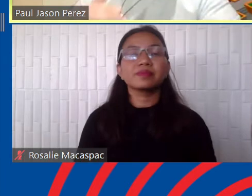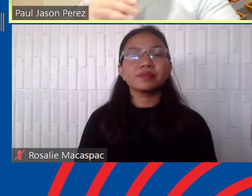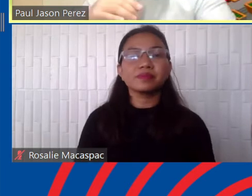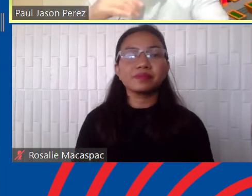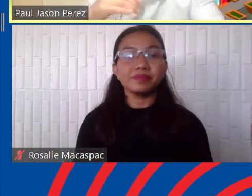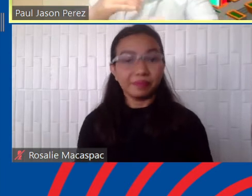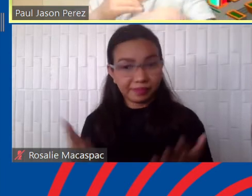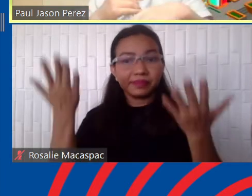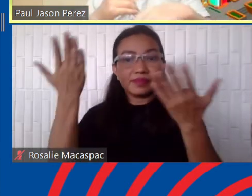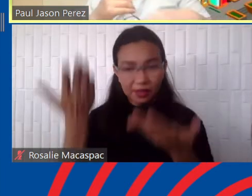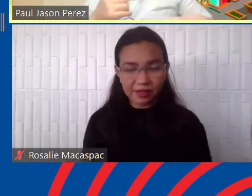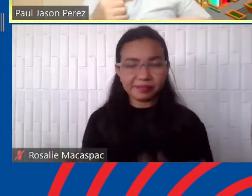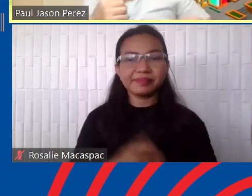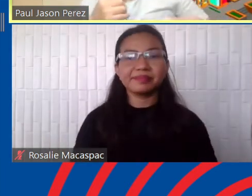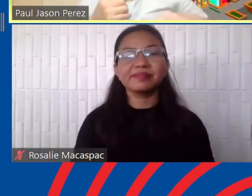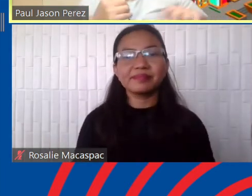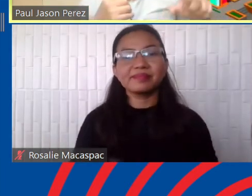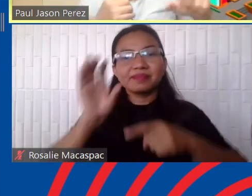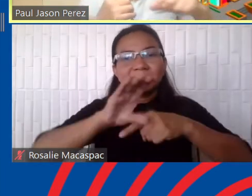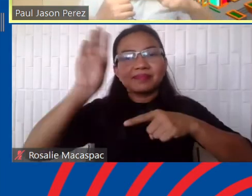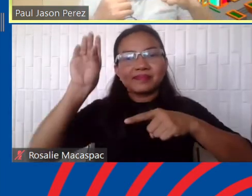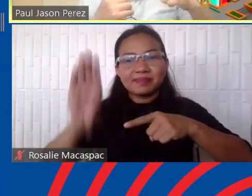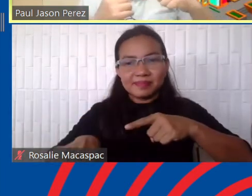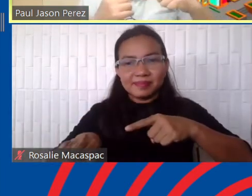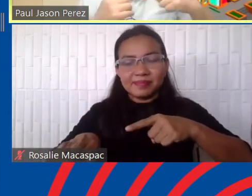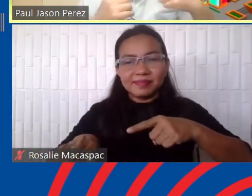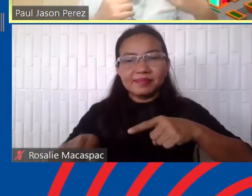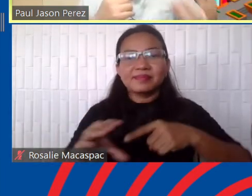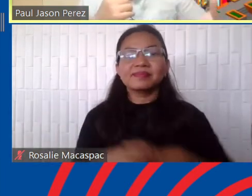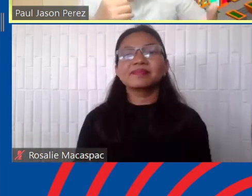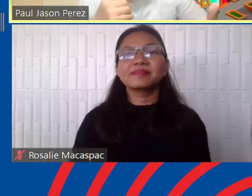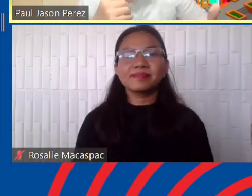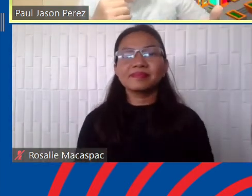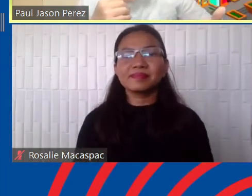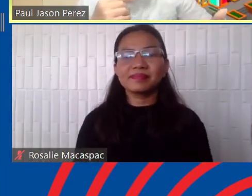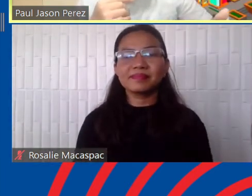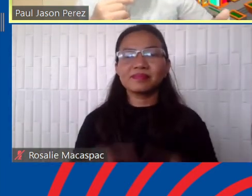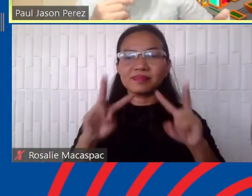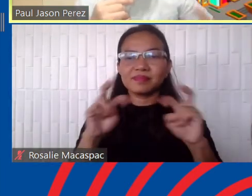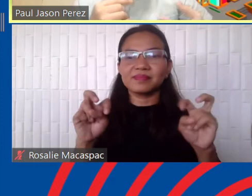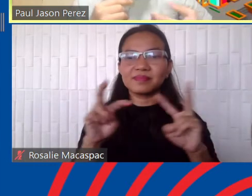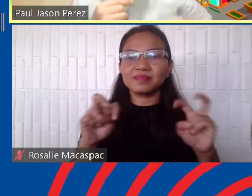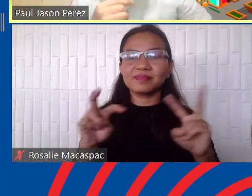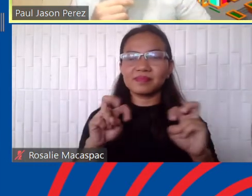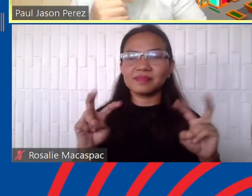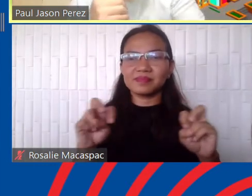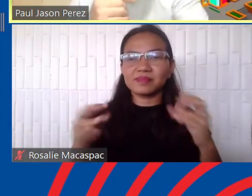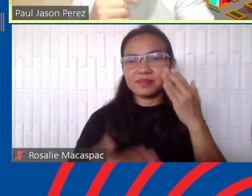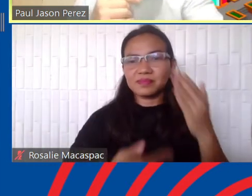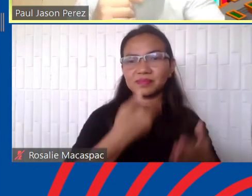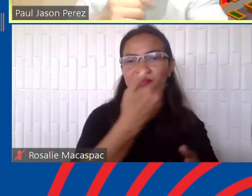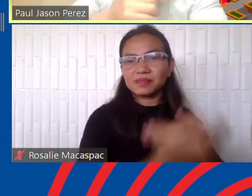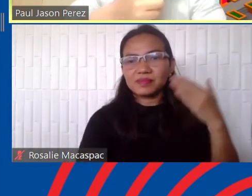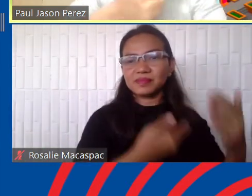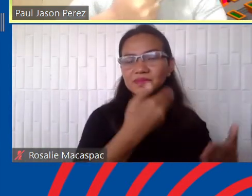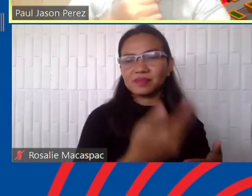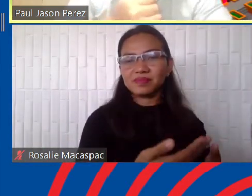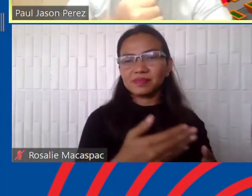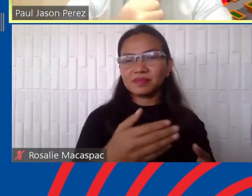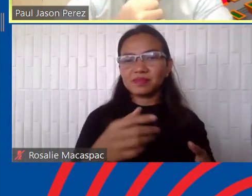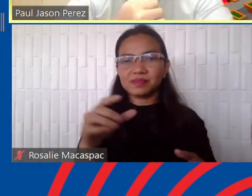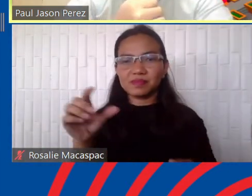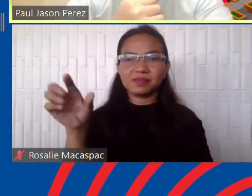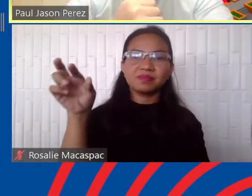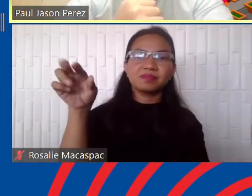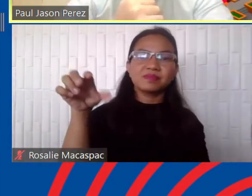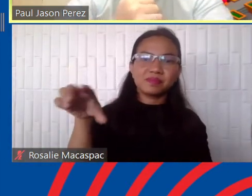Ayun, so we've completed the research phases, the data lifecycle